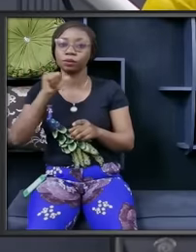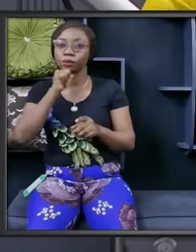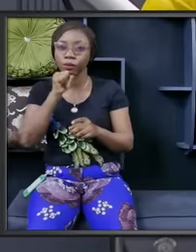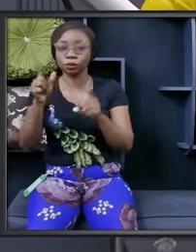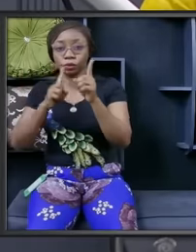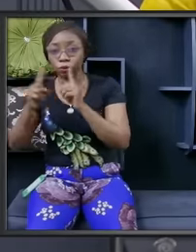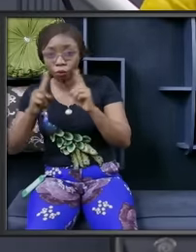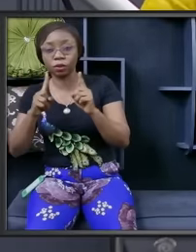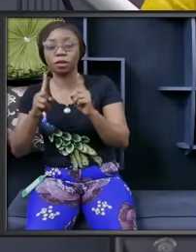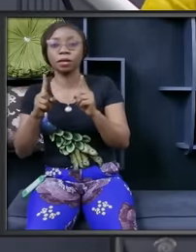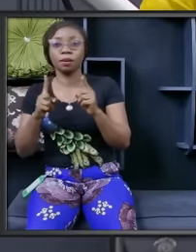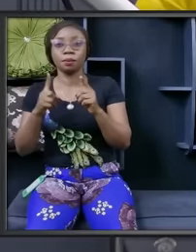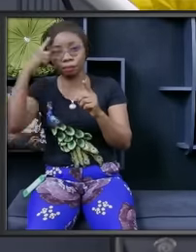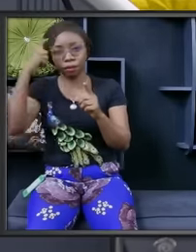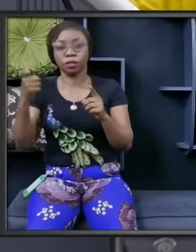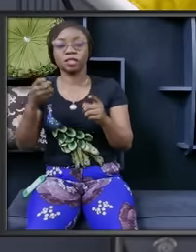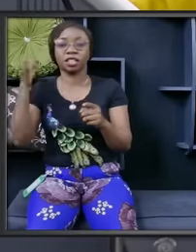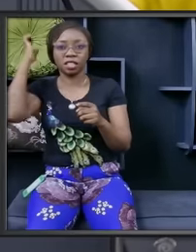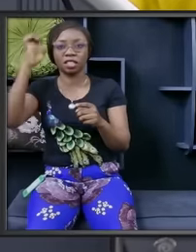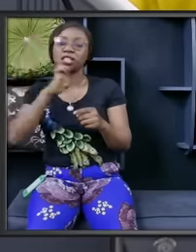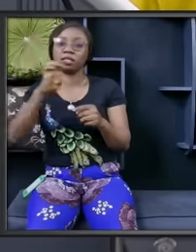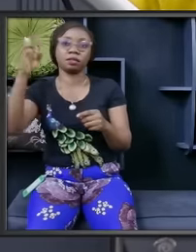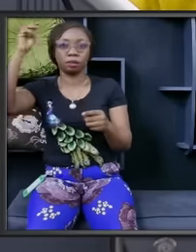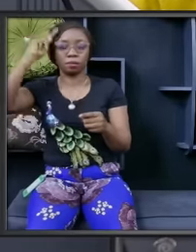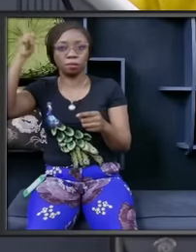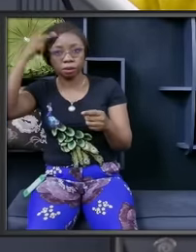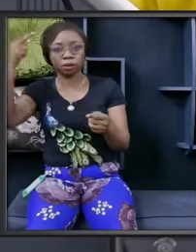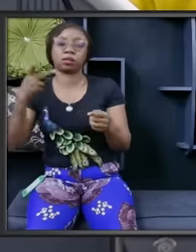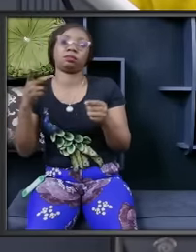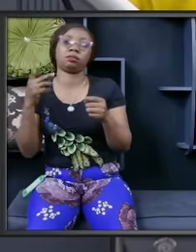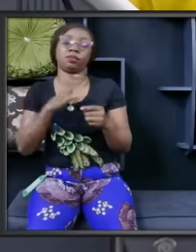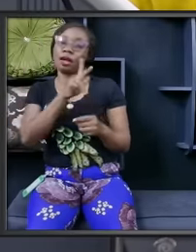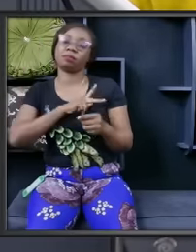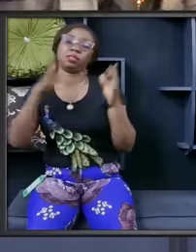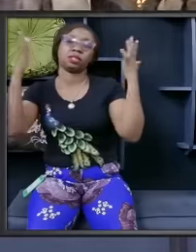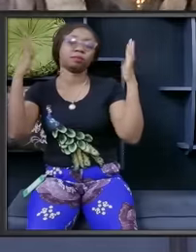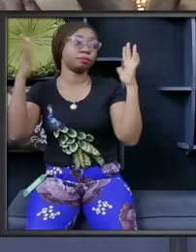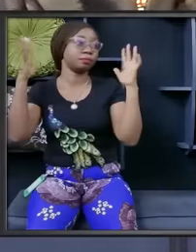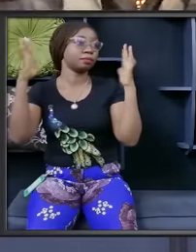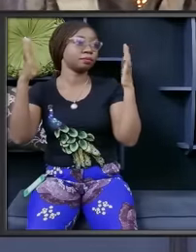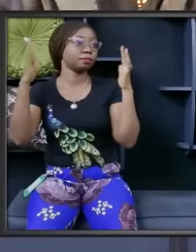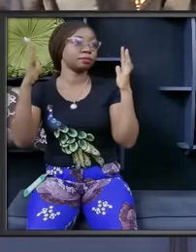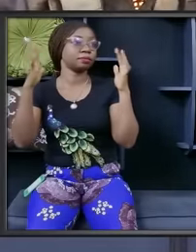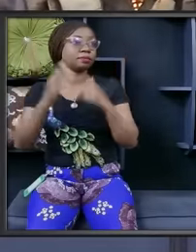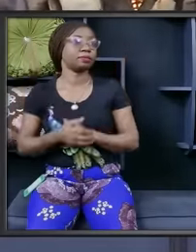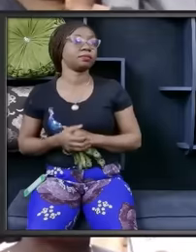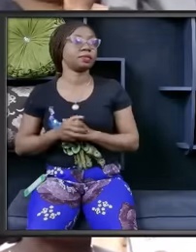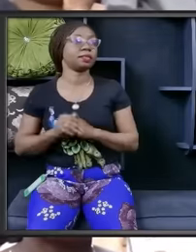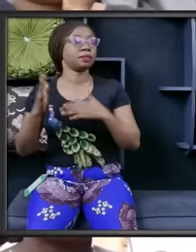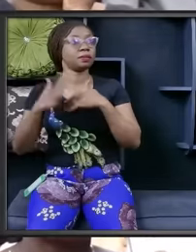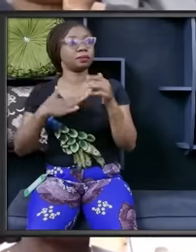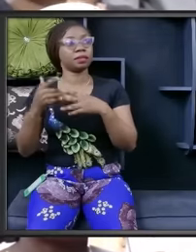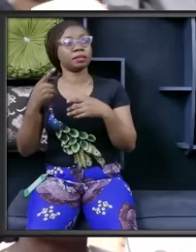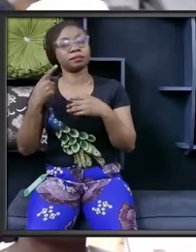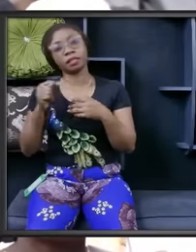here. Oh. Come talk because na politician he be. Please let's appreciate this woman. despite the fact that they have